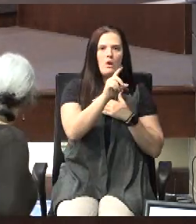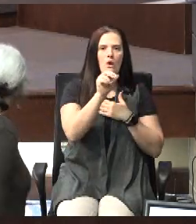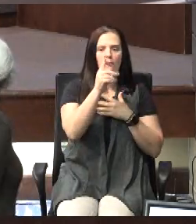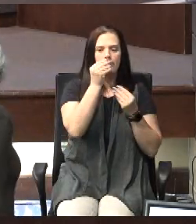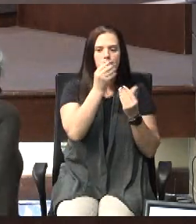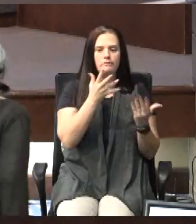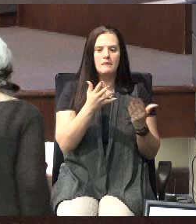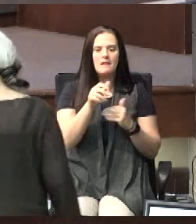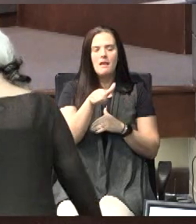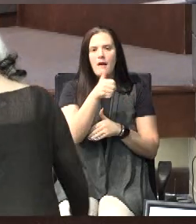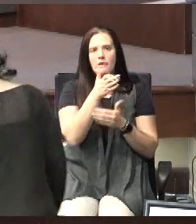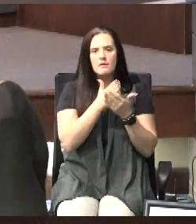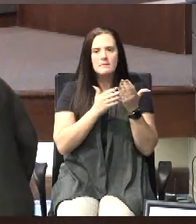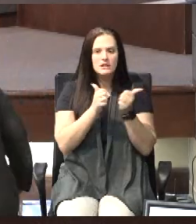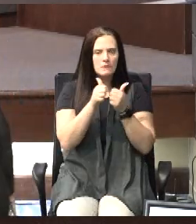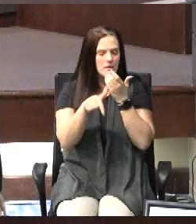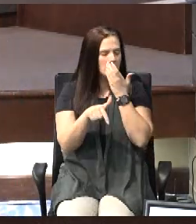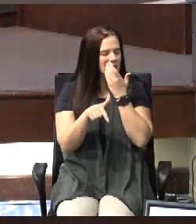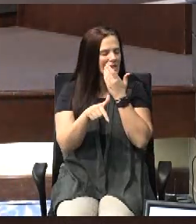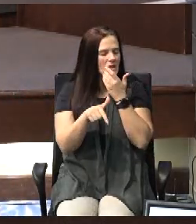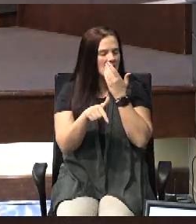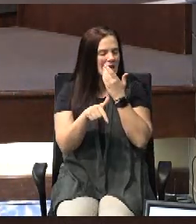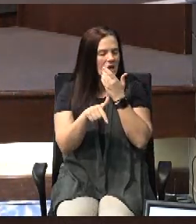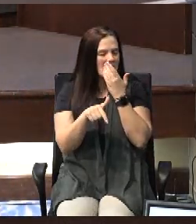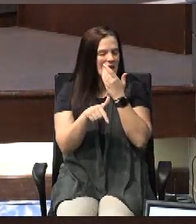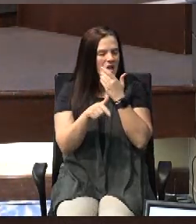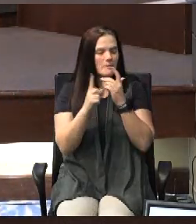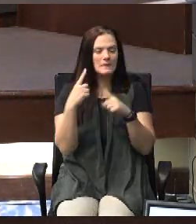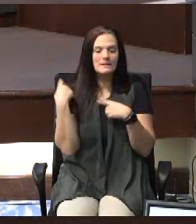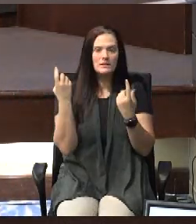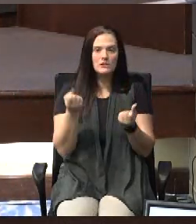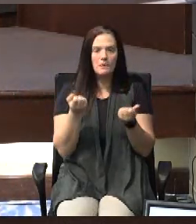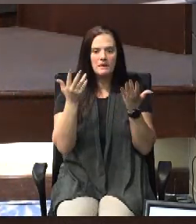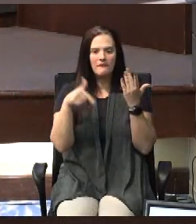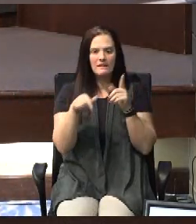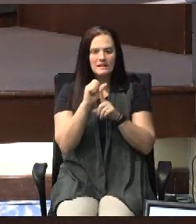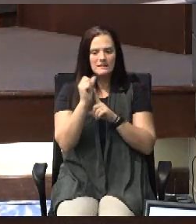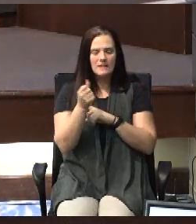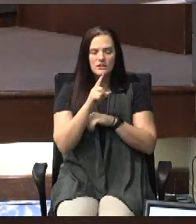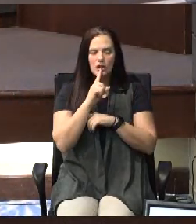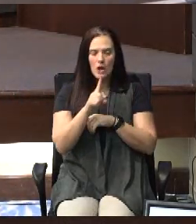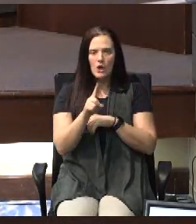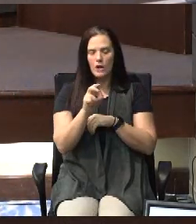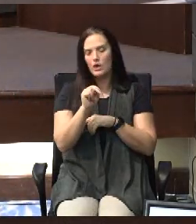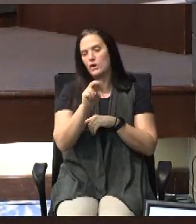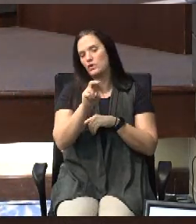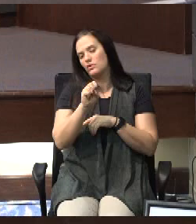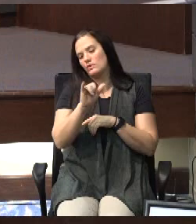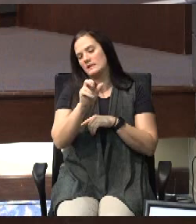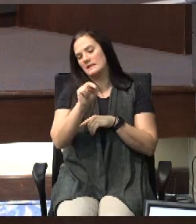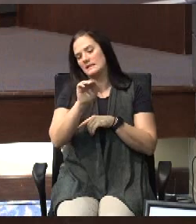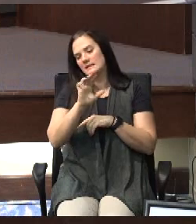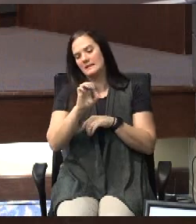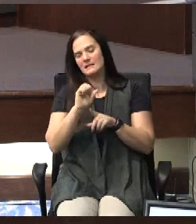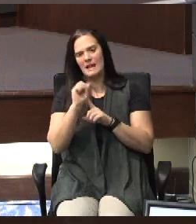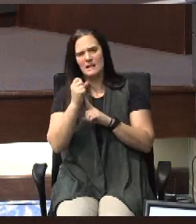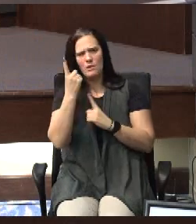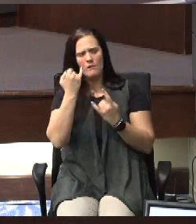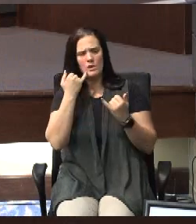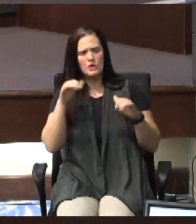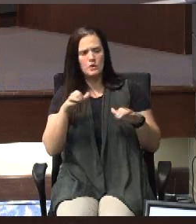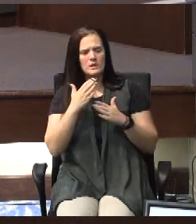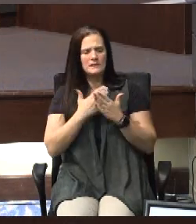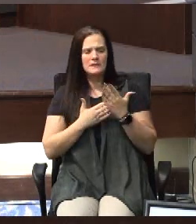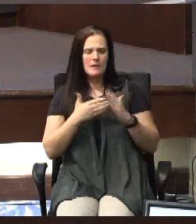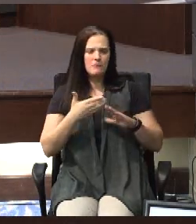The other piece with this is, since so many of these cases are nuisance cases, I wonder if we can do some